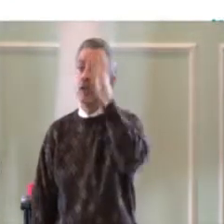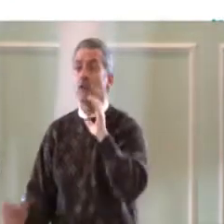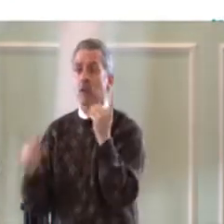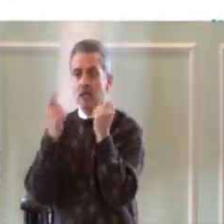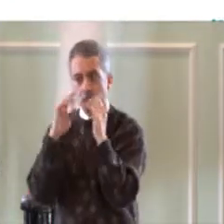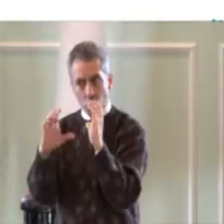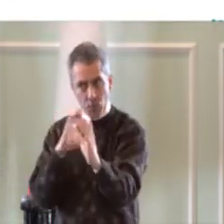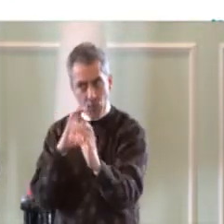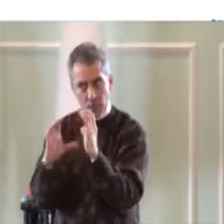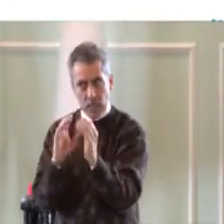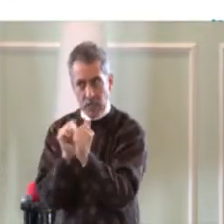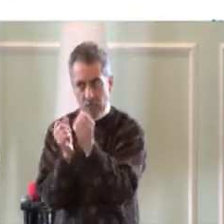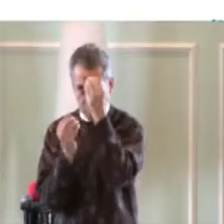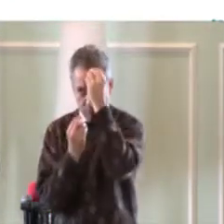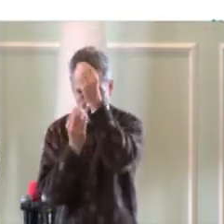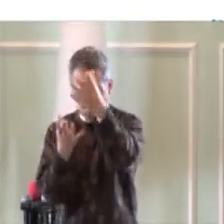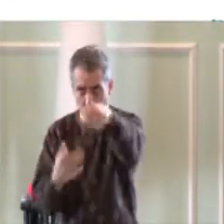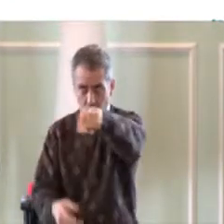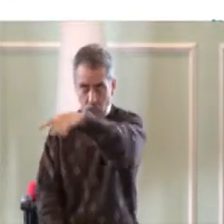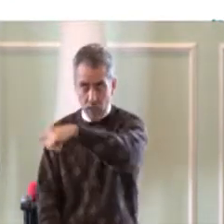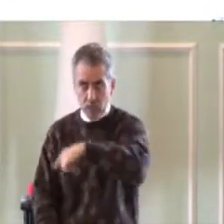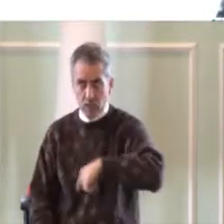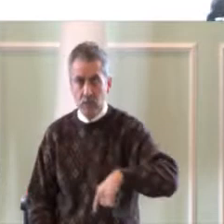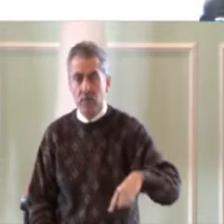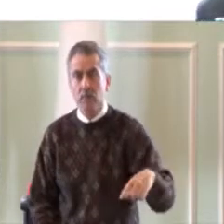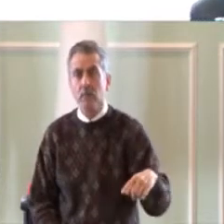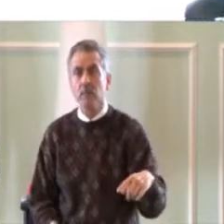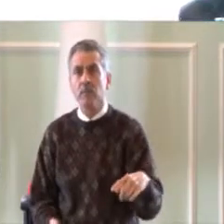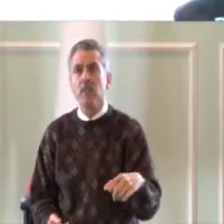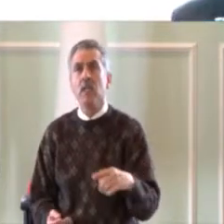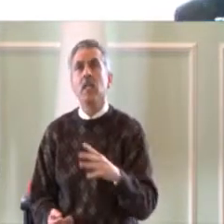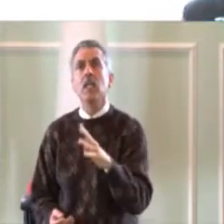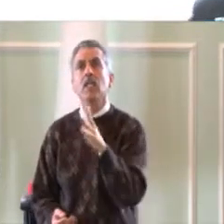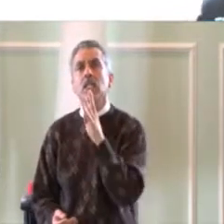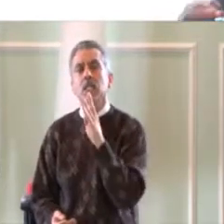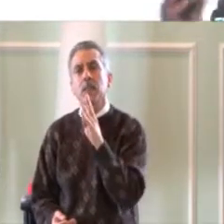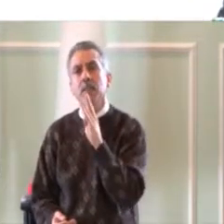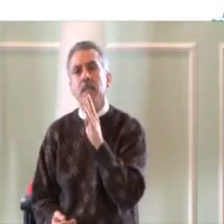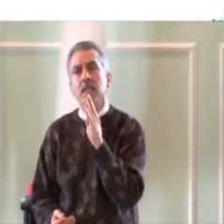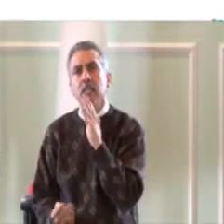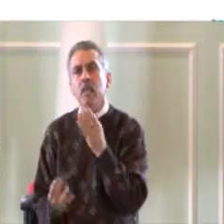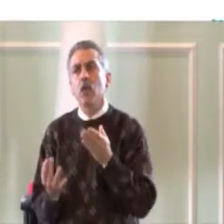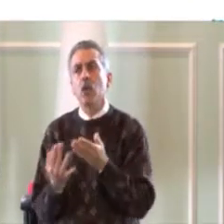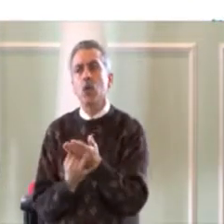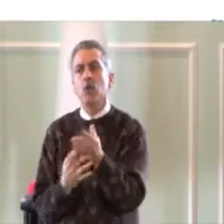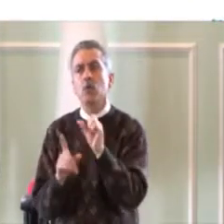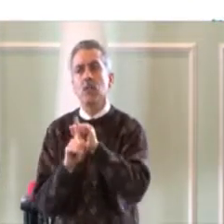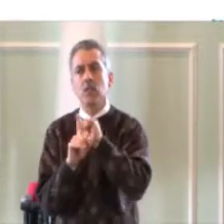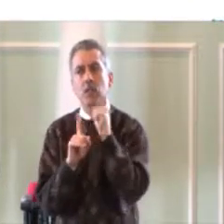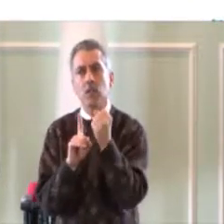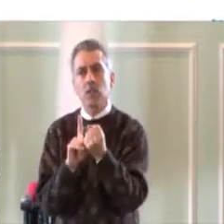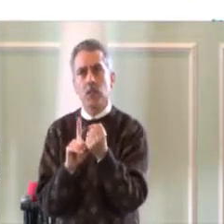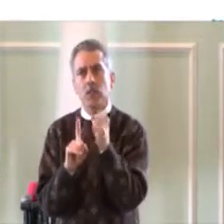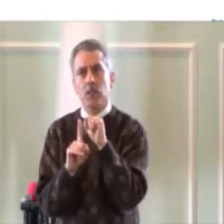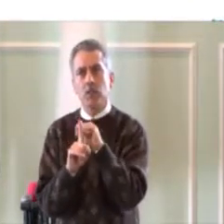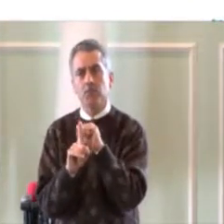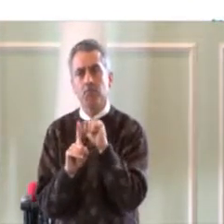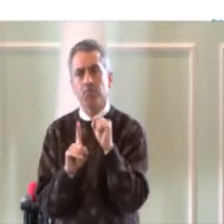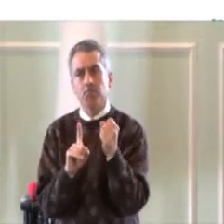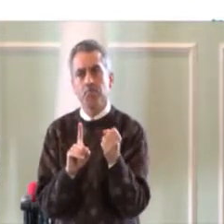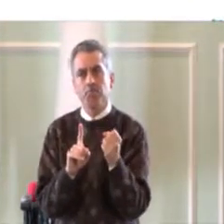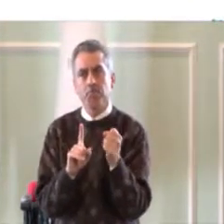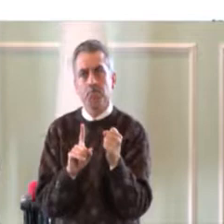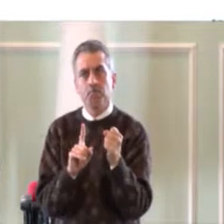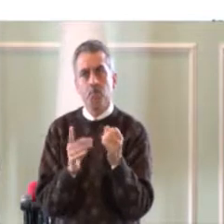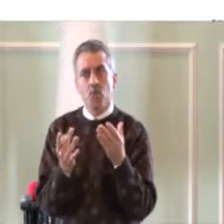a message to us. God is always speaking to us through circumstances. He is always speaking to